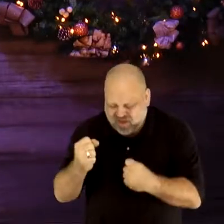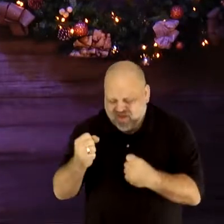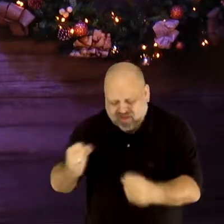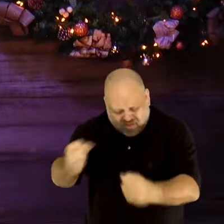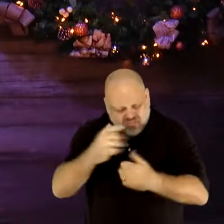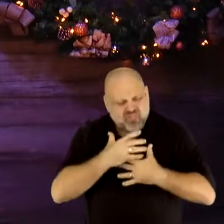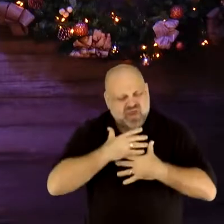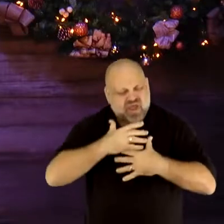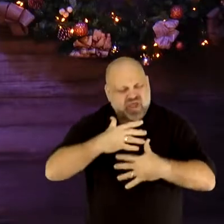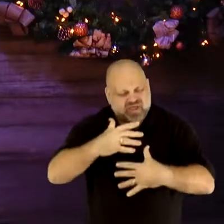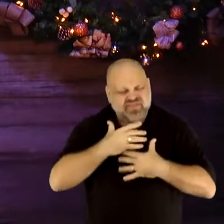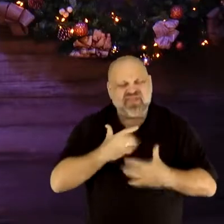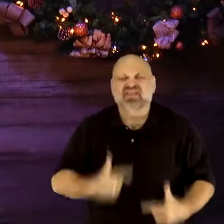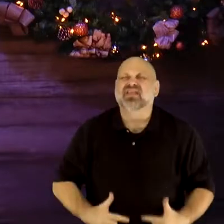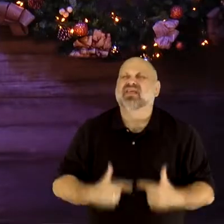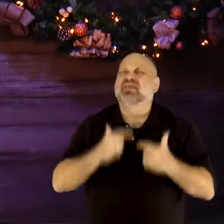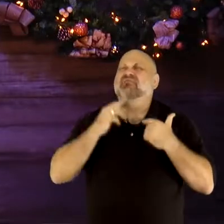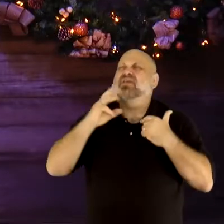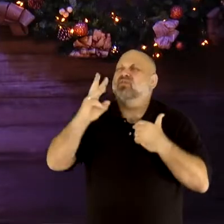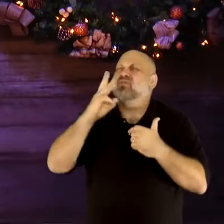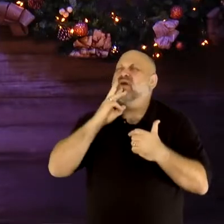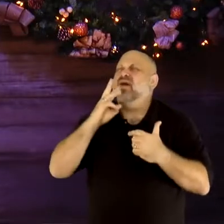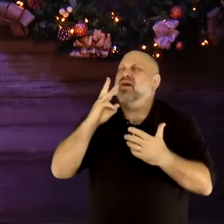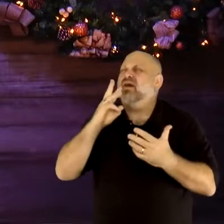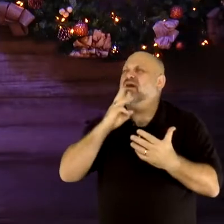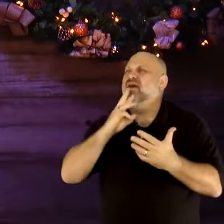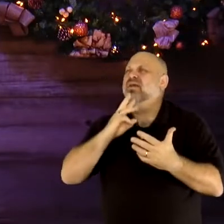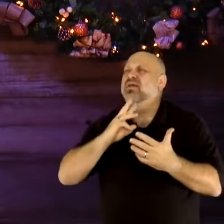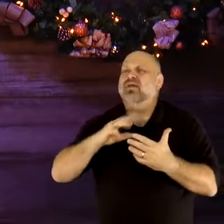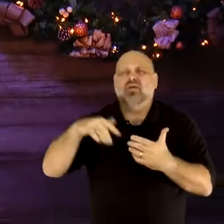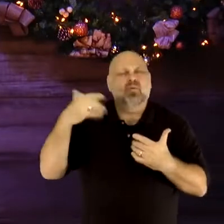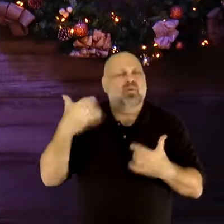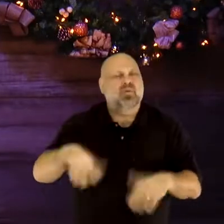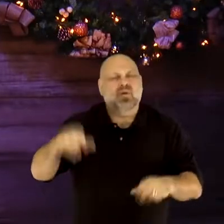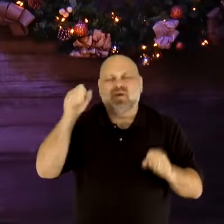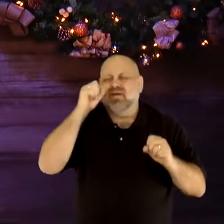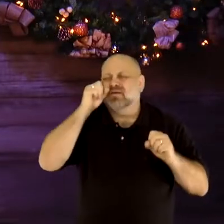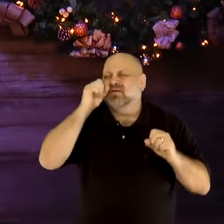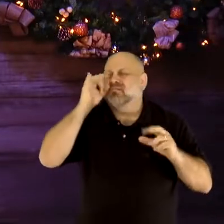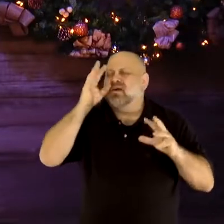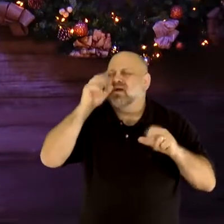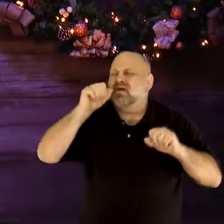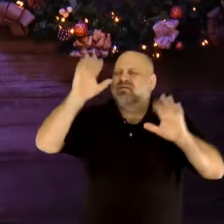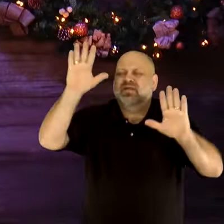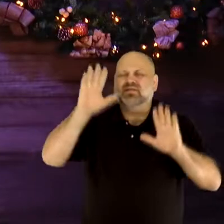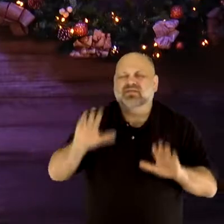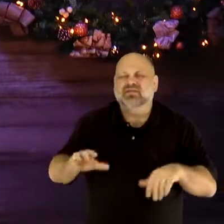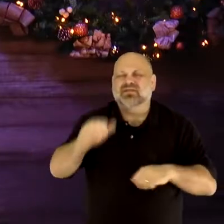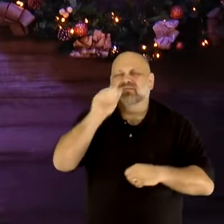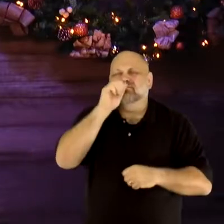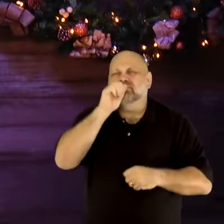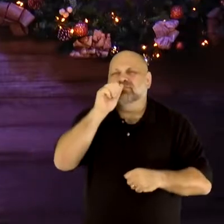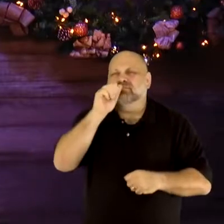power, breath of living water, such a marvelous